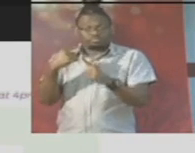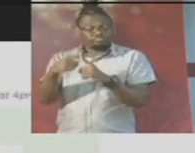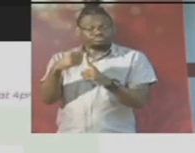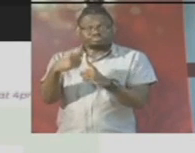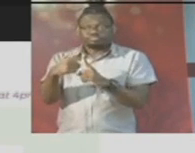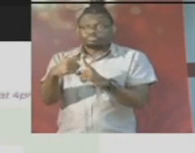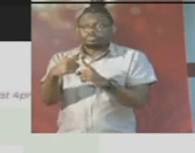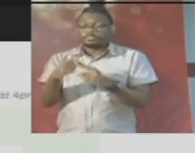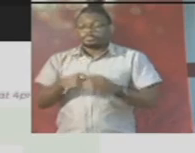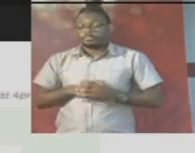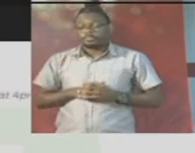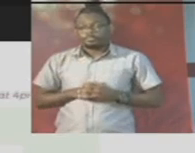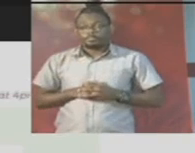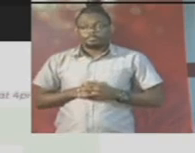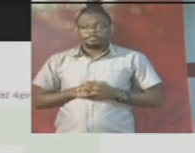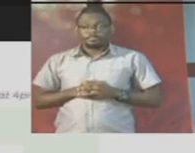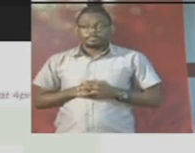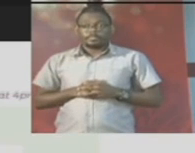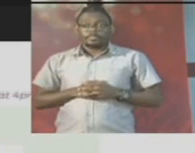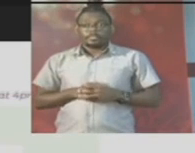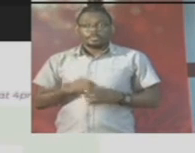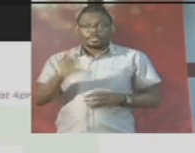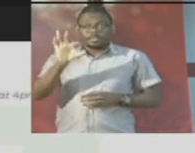9,135. Our total recovered patients thus far,